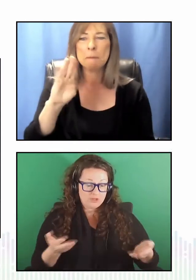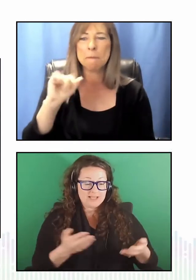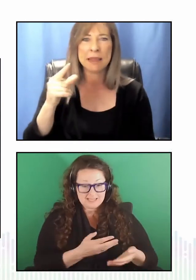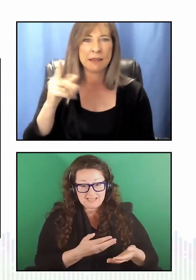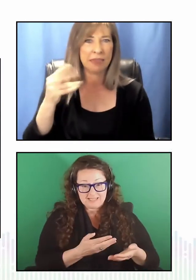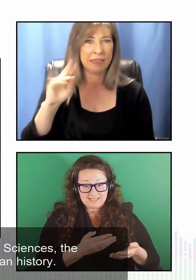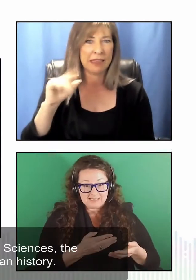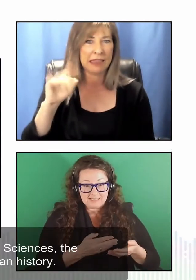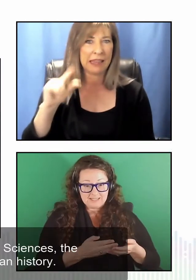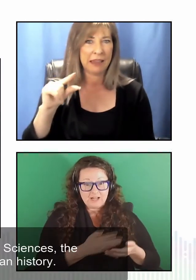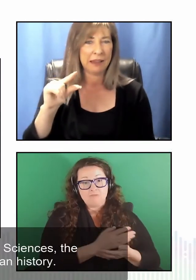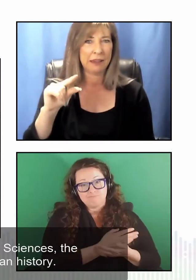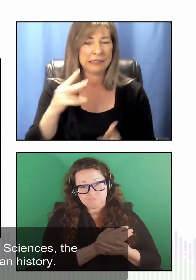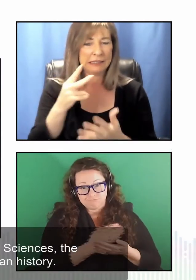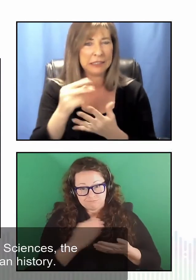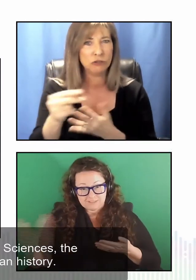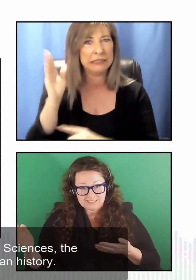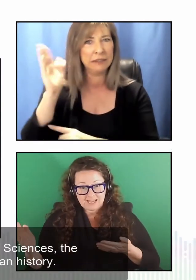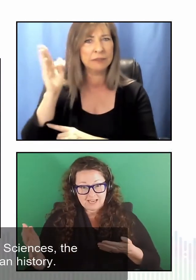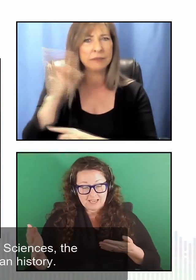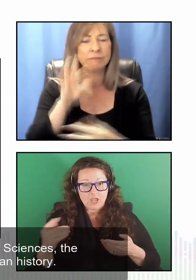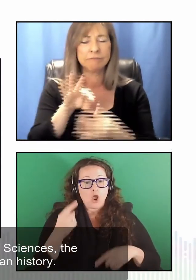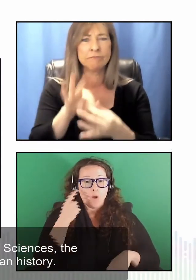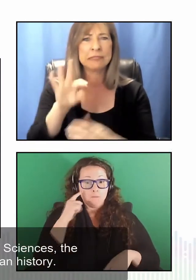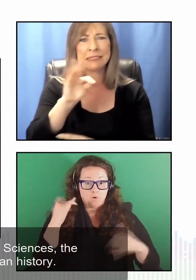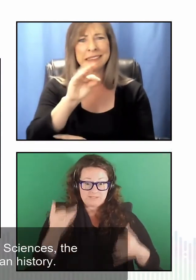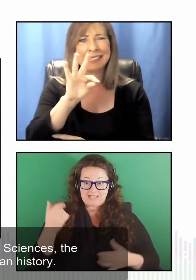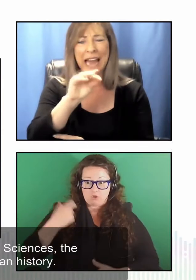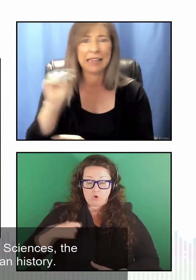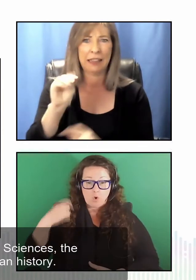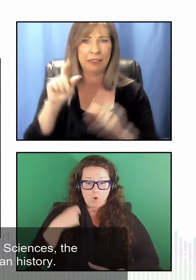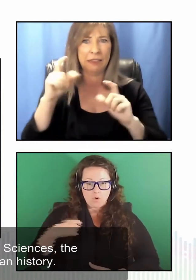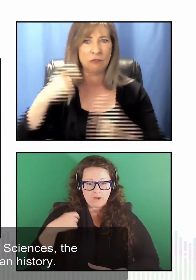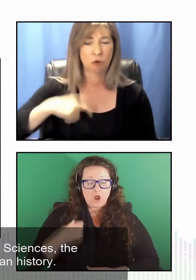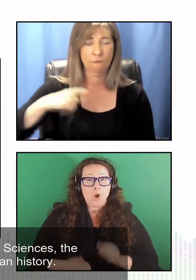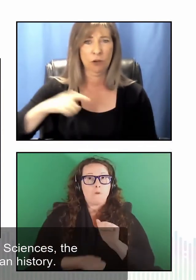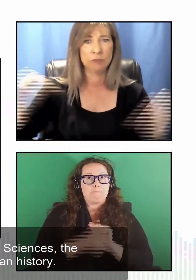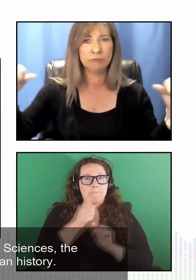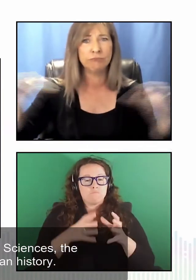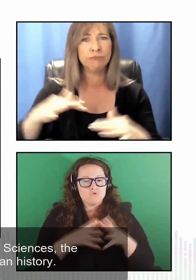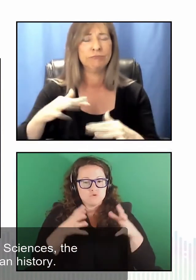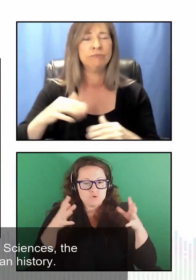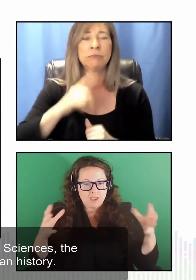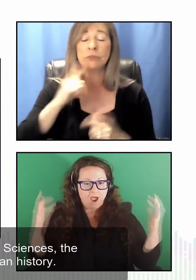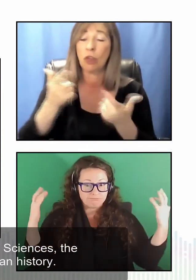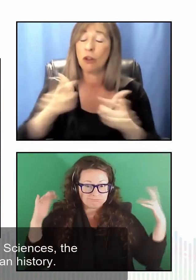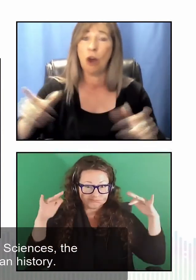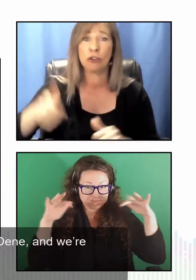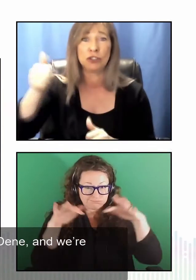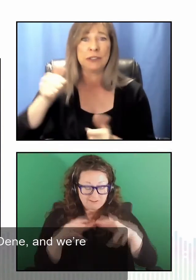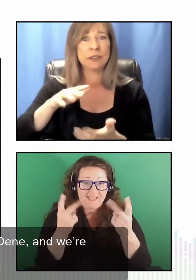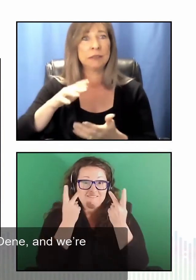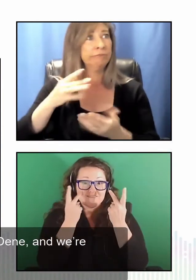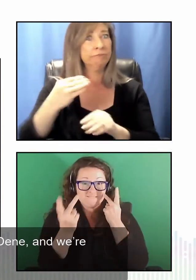Congress of the Humanities and Social Sciences, the largest virtual academic gathering in Canadian history.